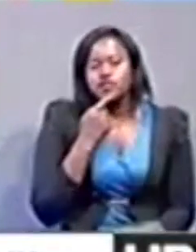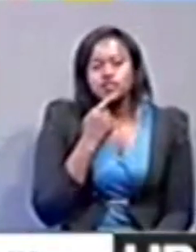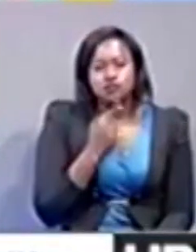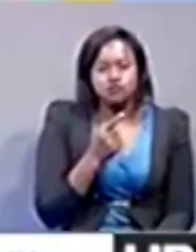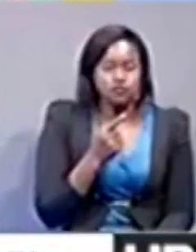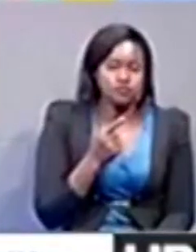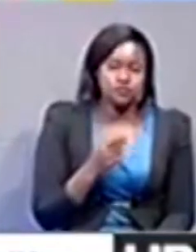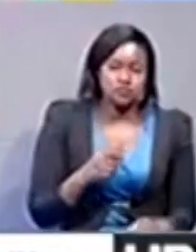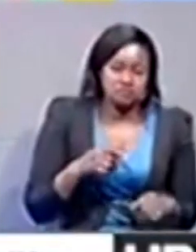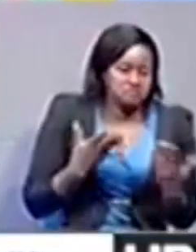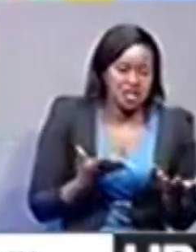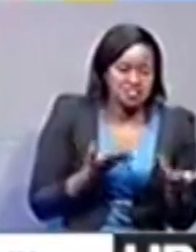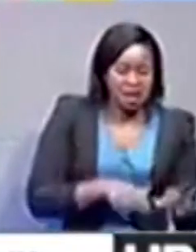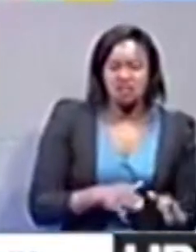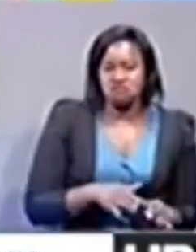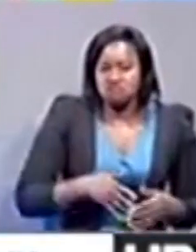what for fe